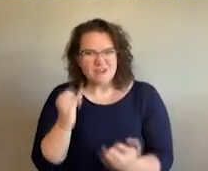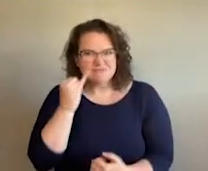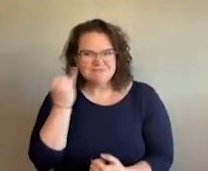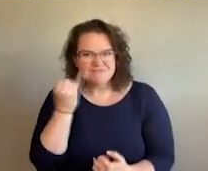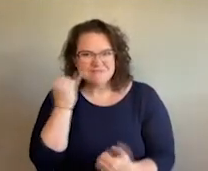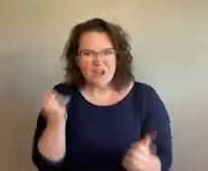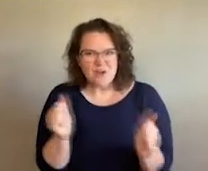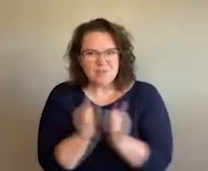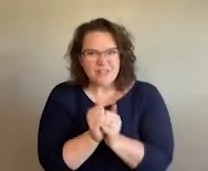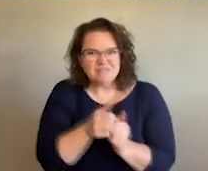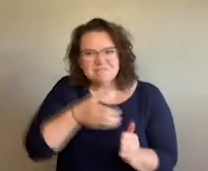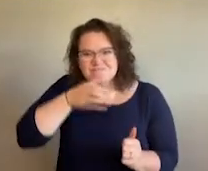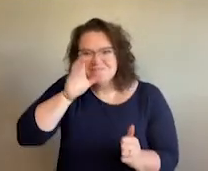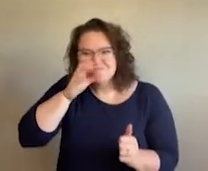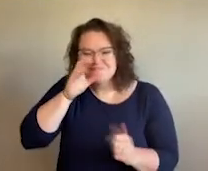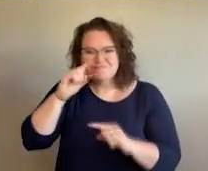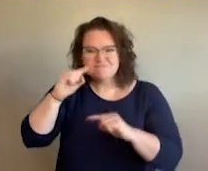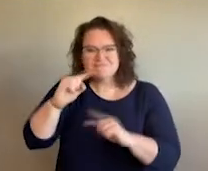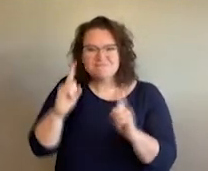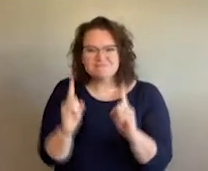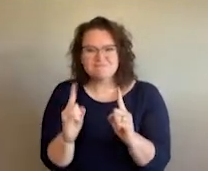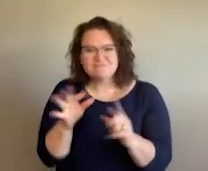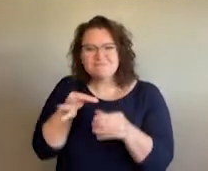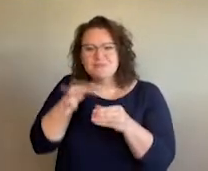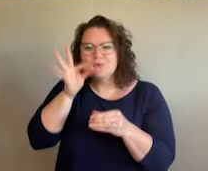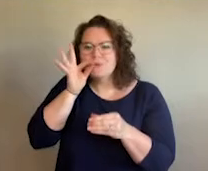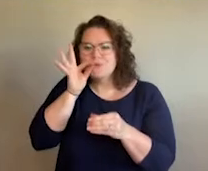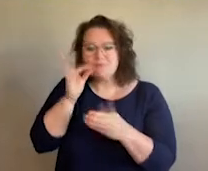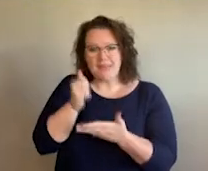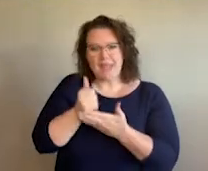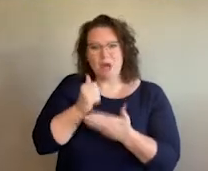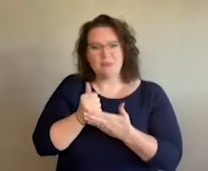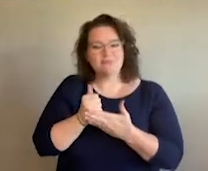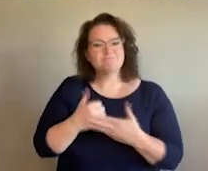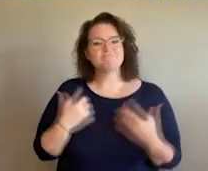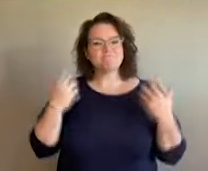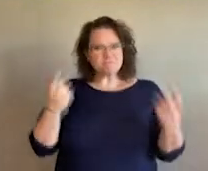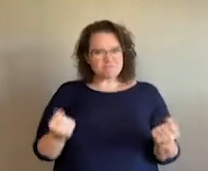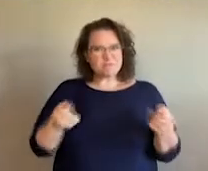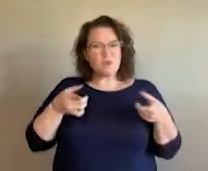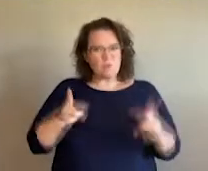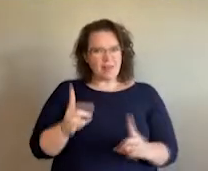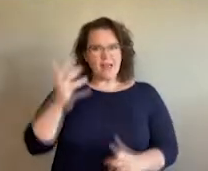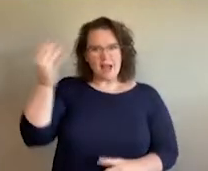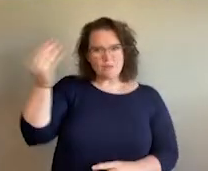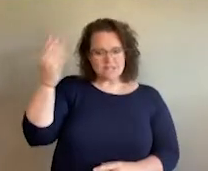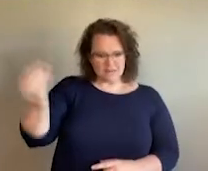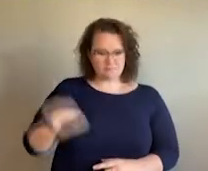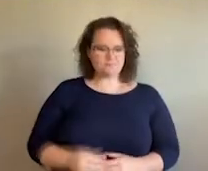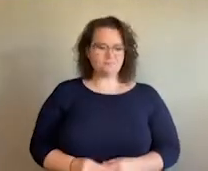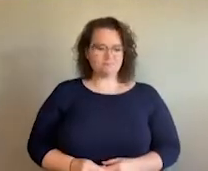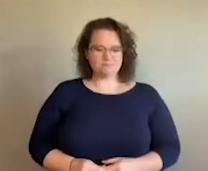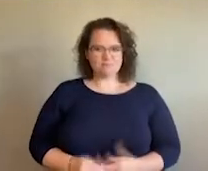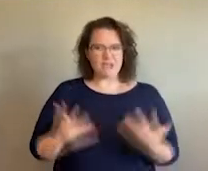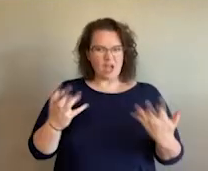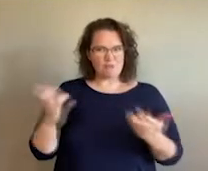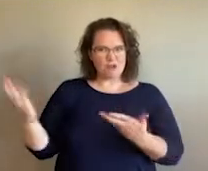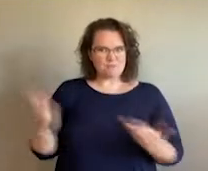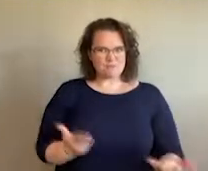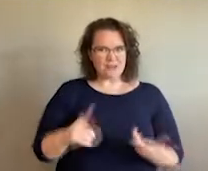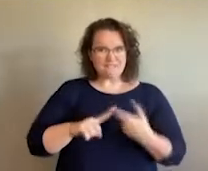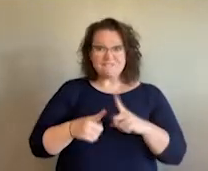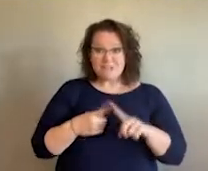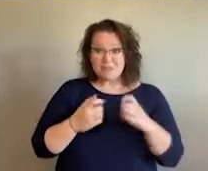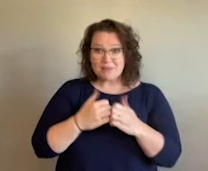it. So I grabbed a juice box to help me stay hydrated while I'm outside as well. Always want to take a friend with me everywhere